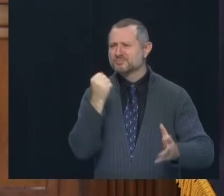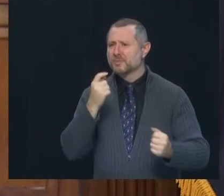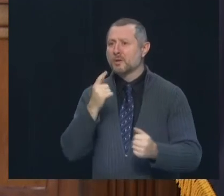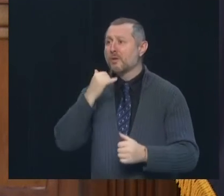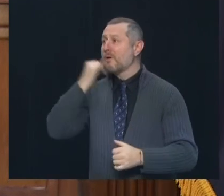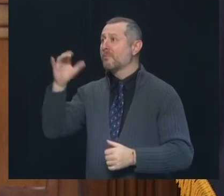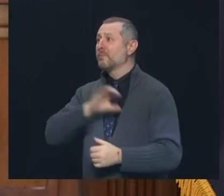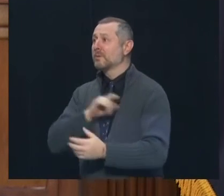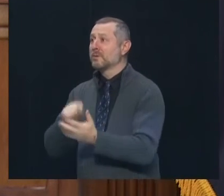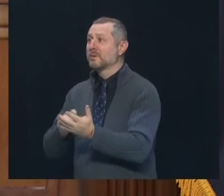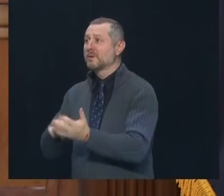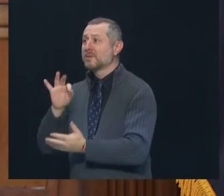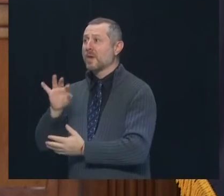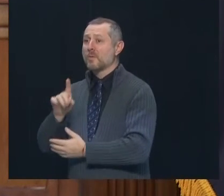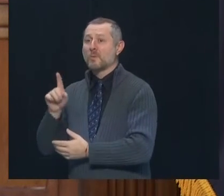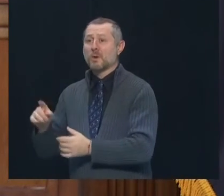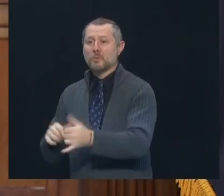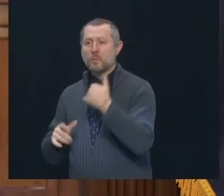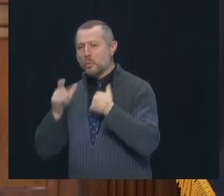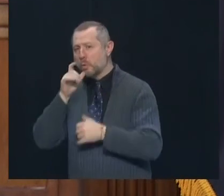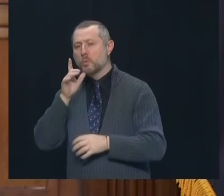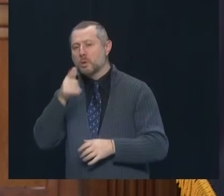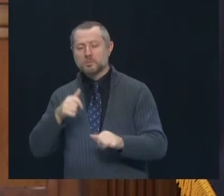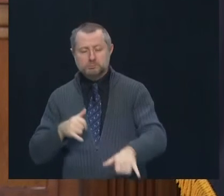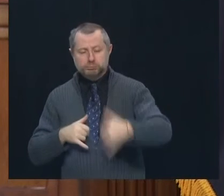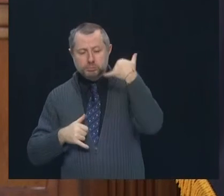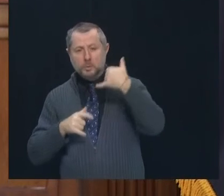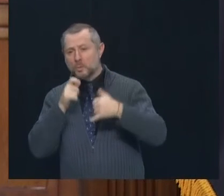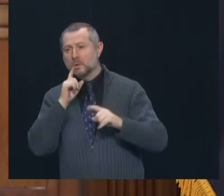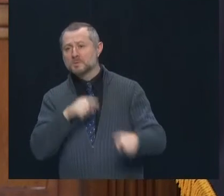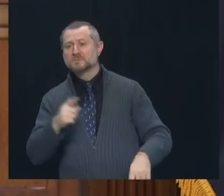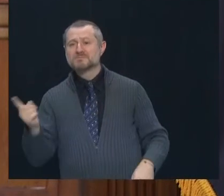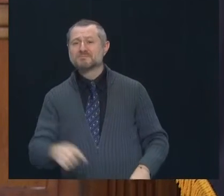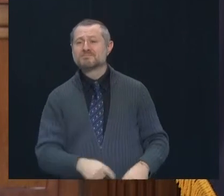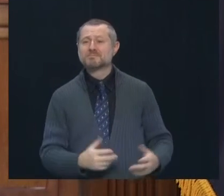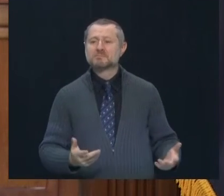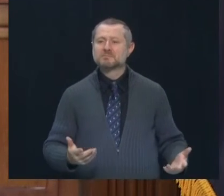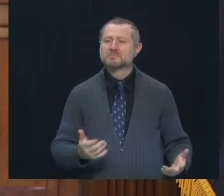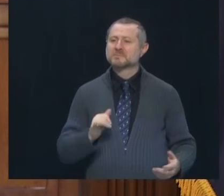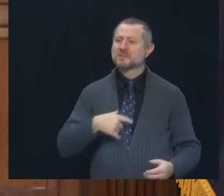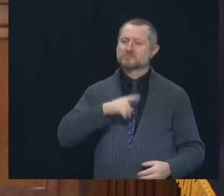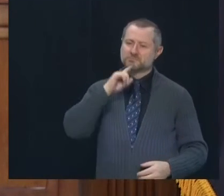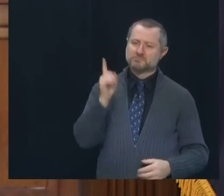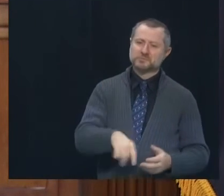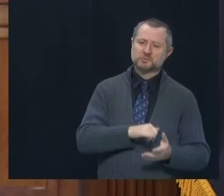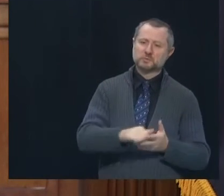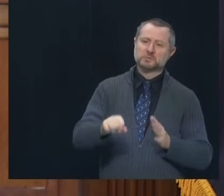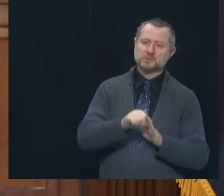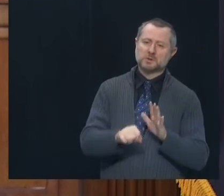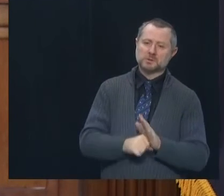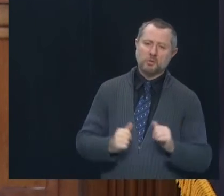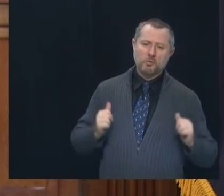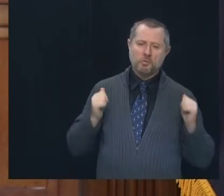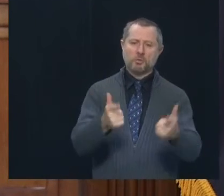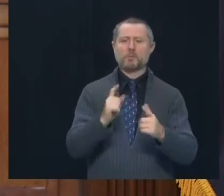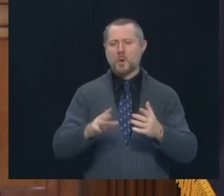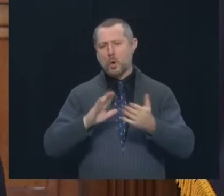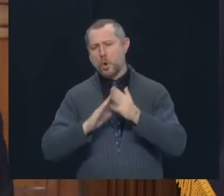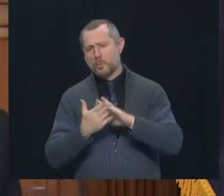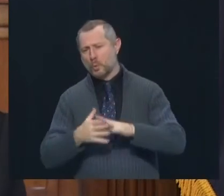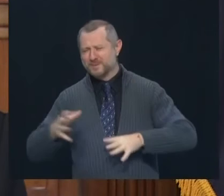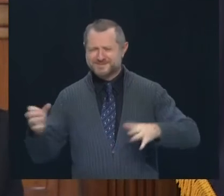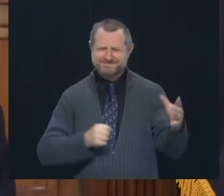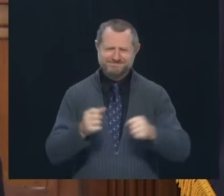And that's why I said in this state, every community has to sit at the table. Bring the